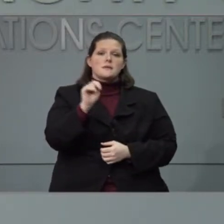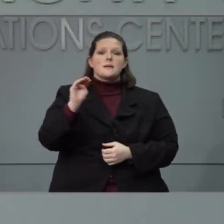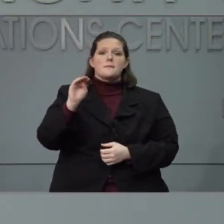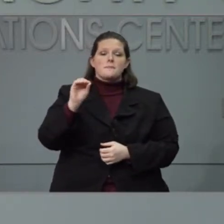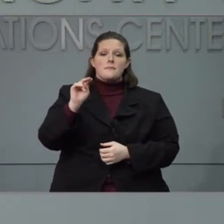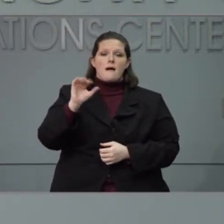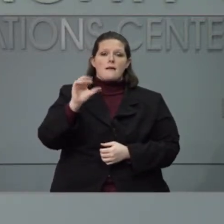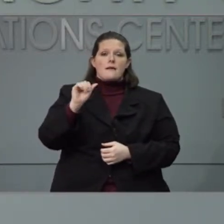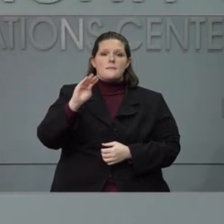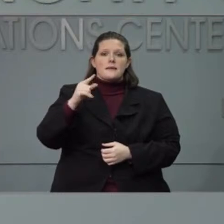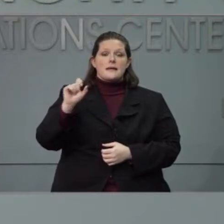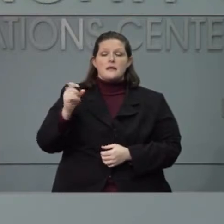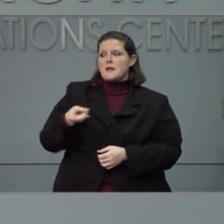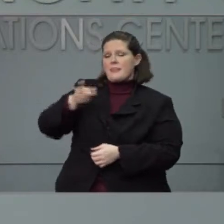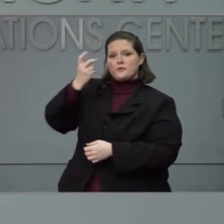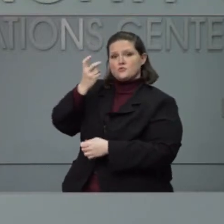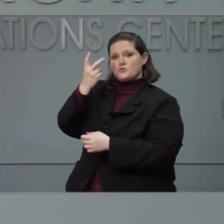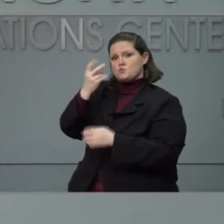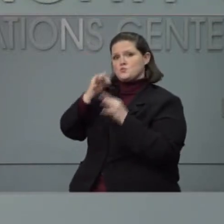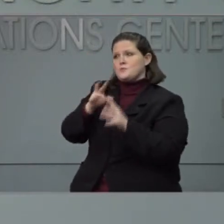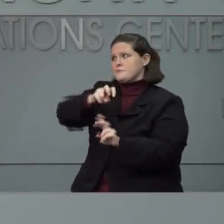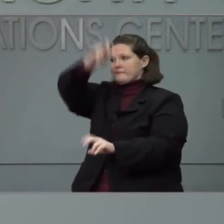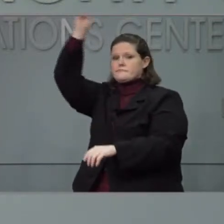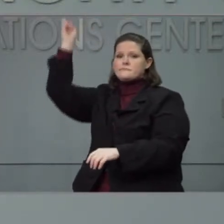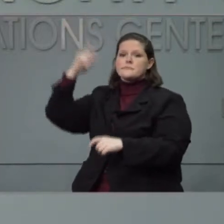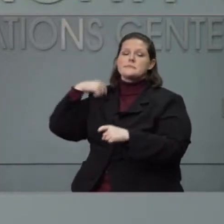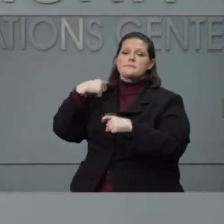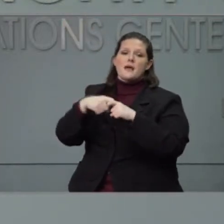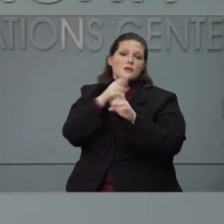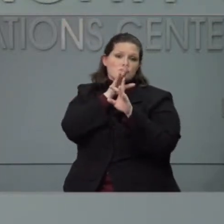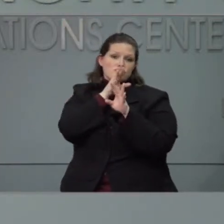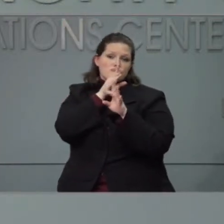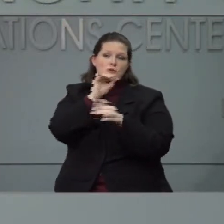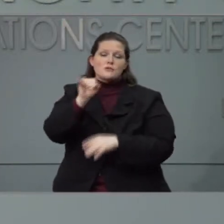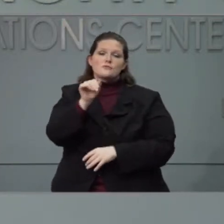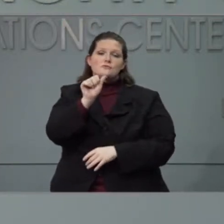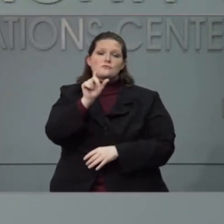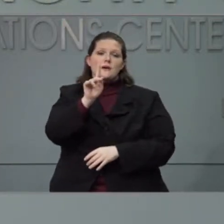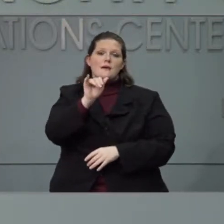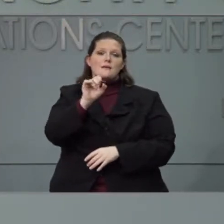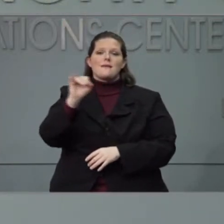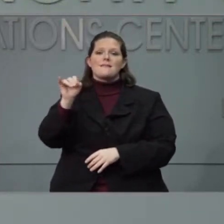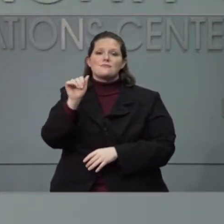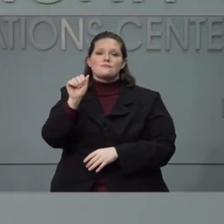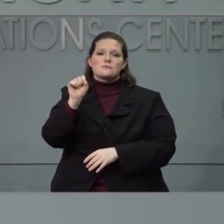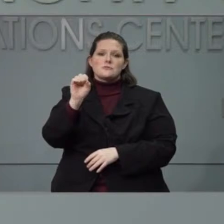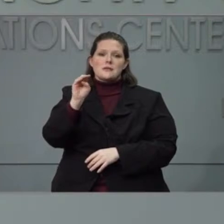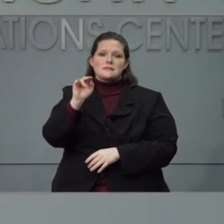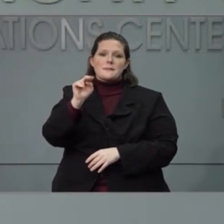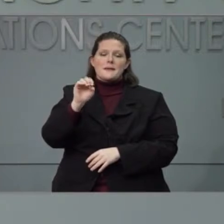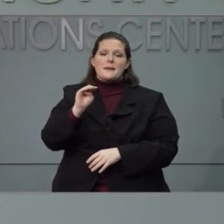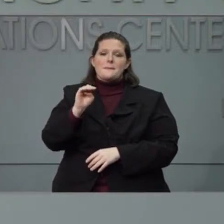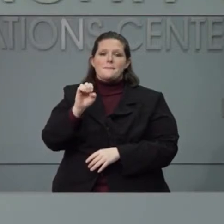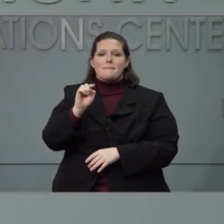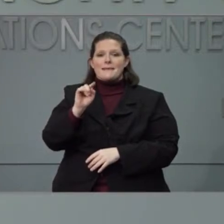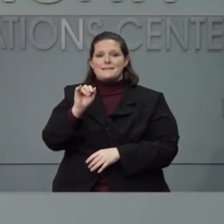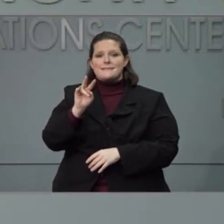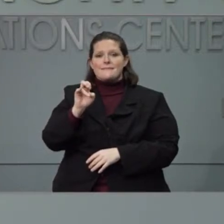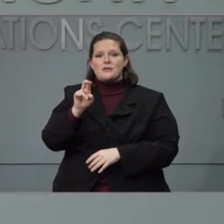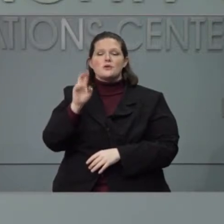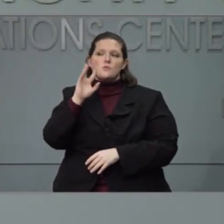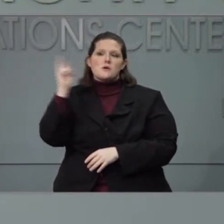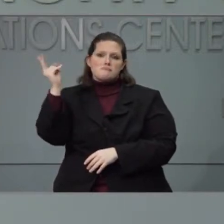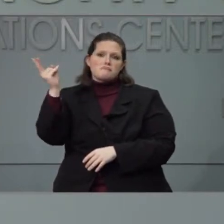scenes, Jackie and Jasmine Mativier are our Spanish language interpreters. We're going to have media questions, and if you